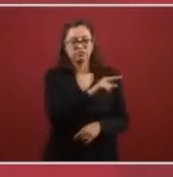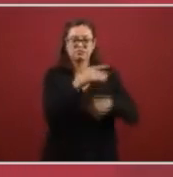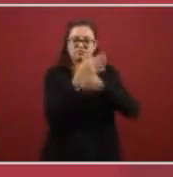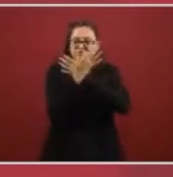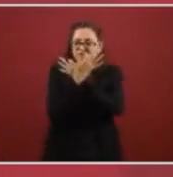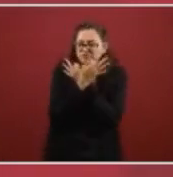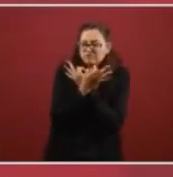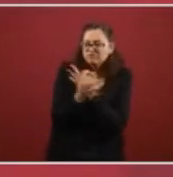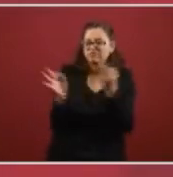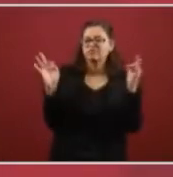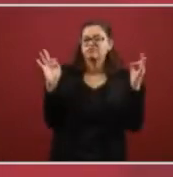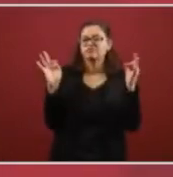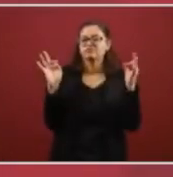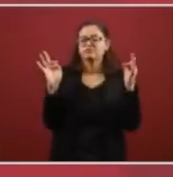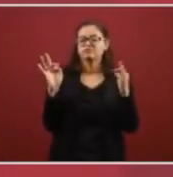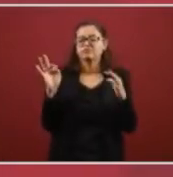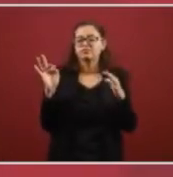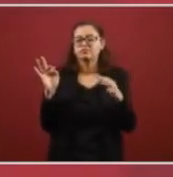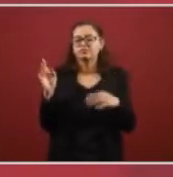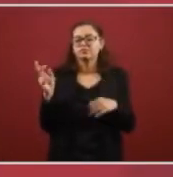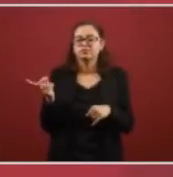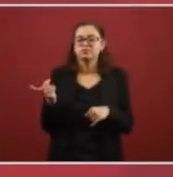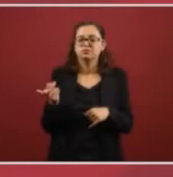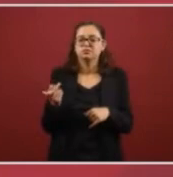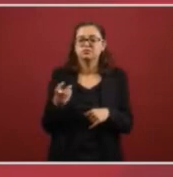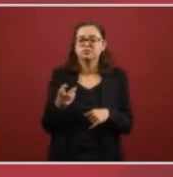he had been days